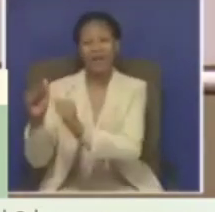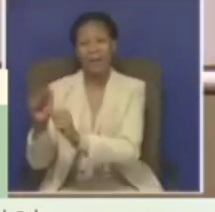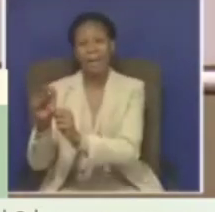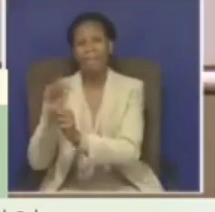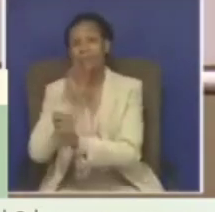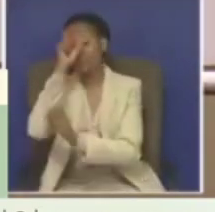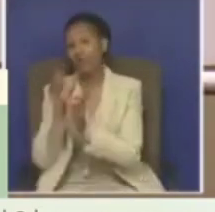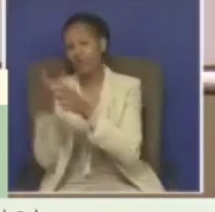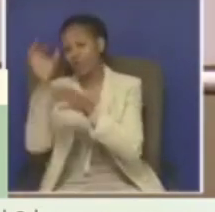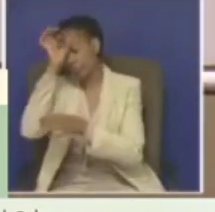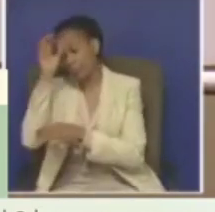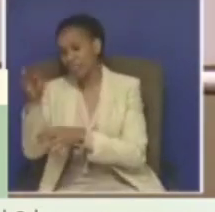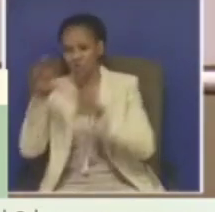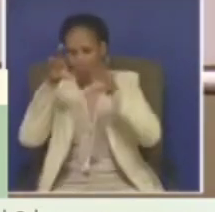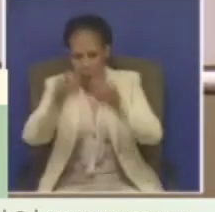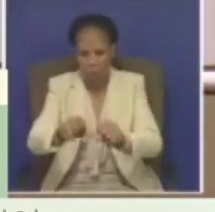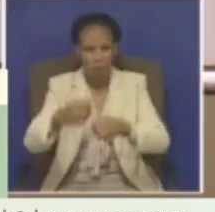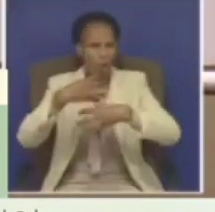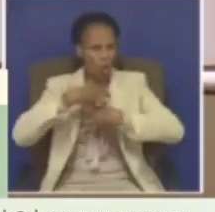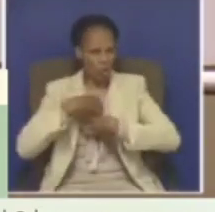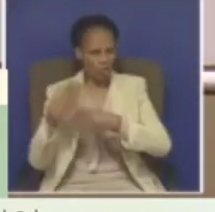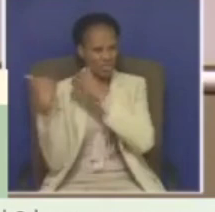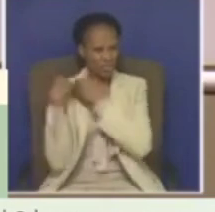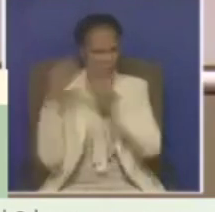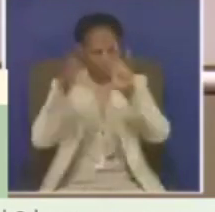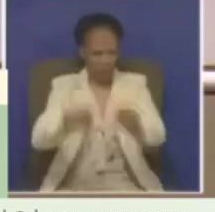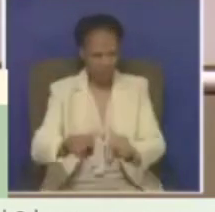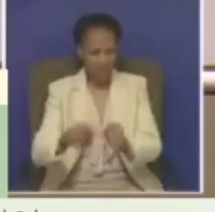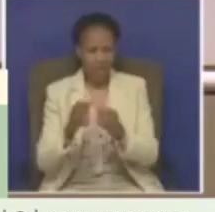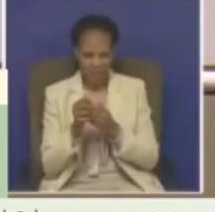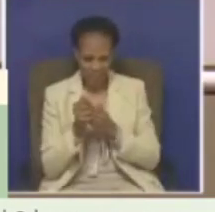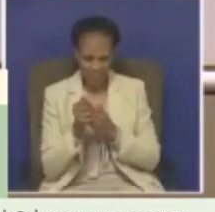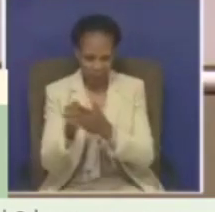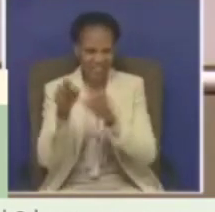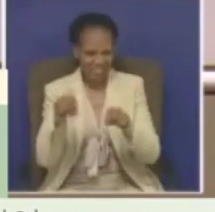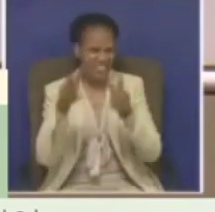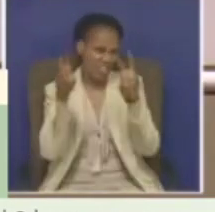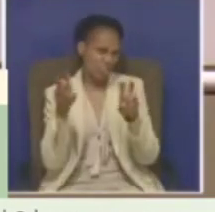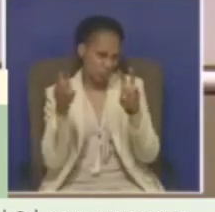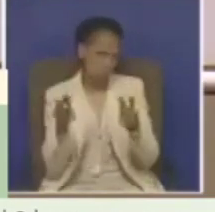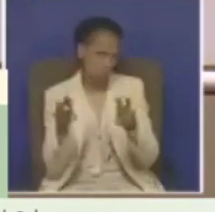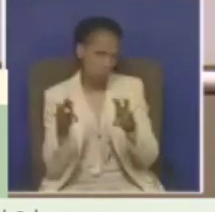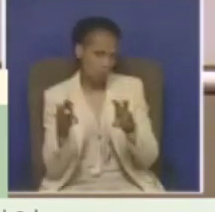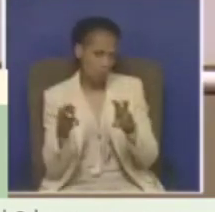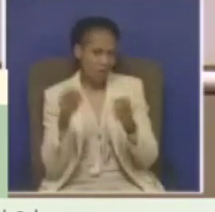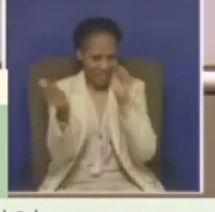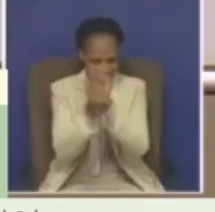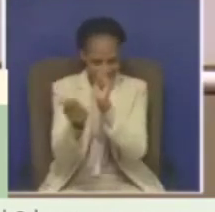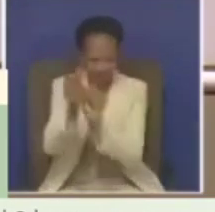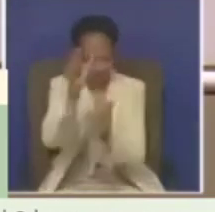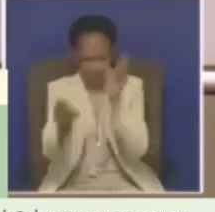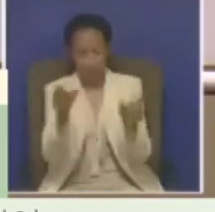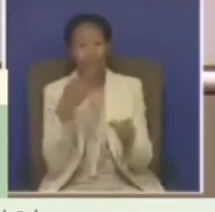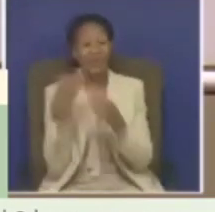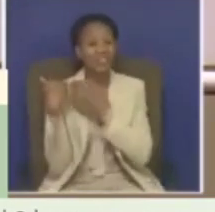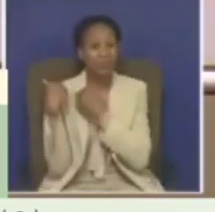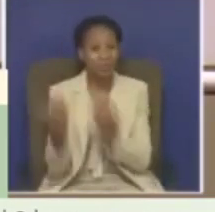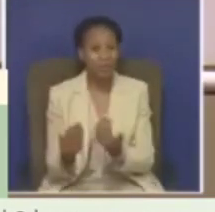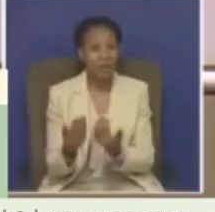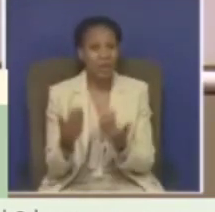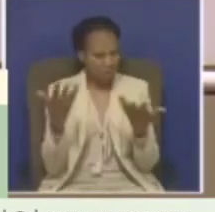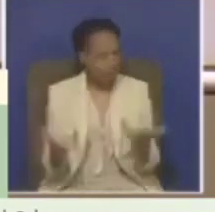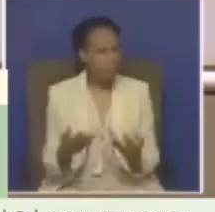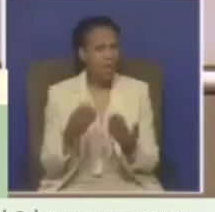police to take ownership and responsibility in driving this particular issue, holding those that need to be held accountable, and making a